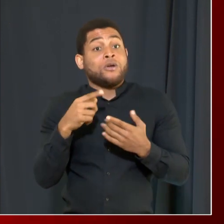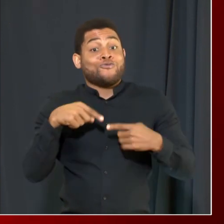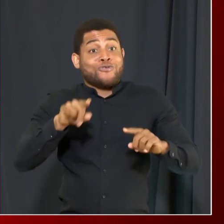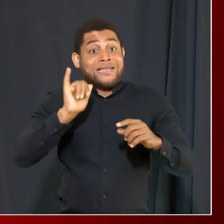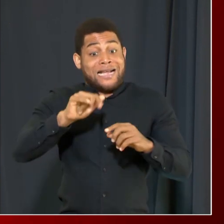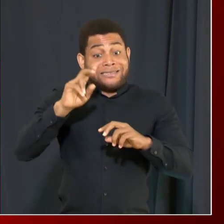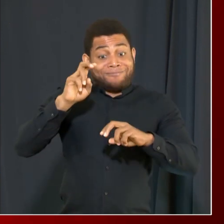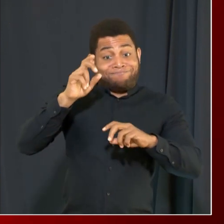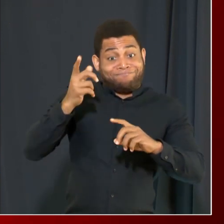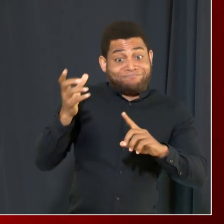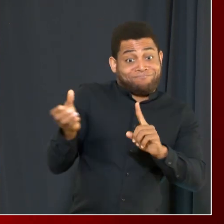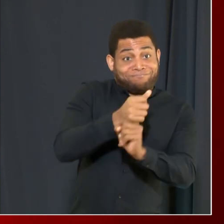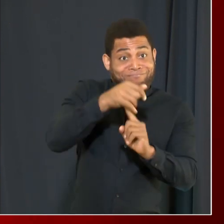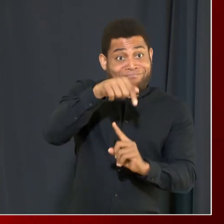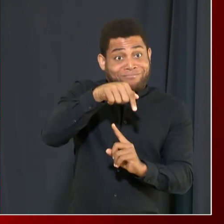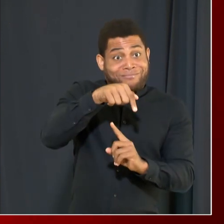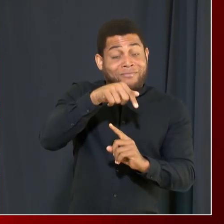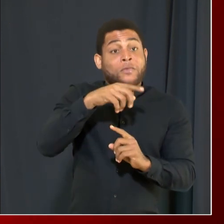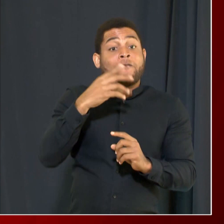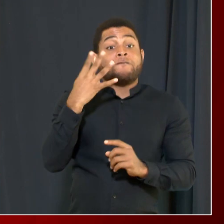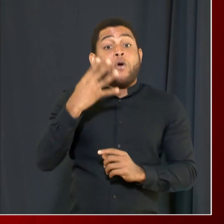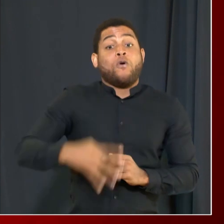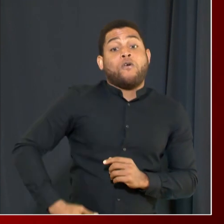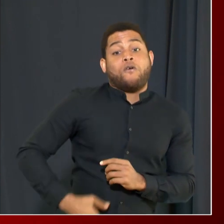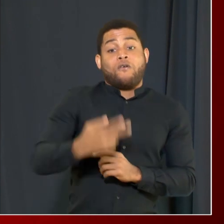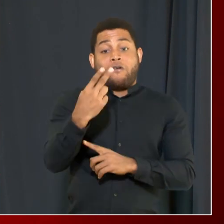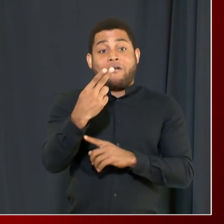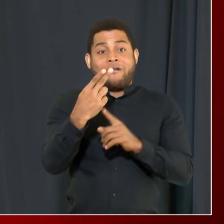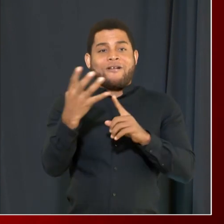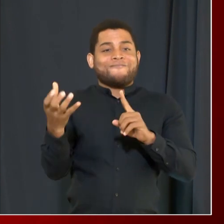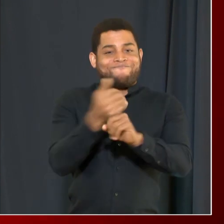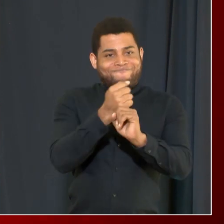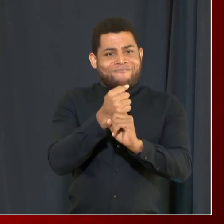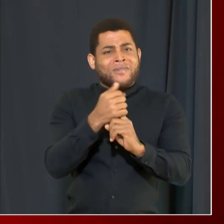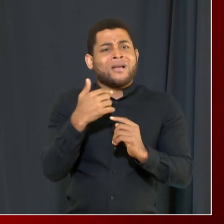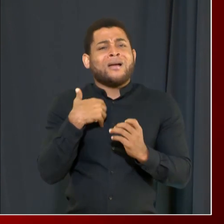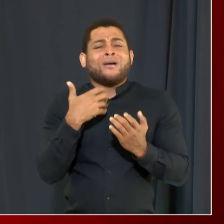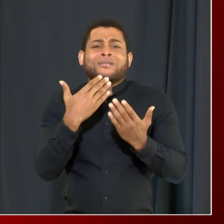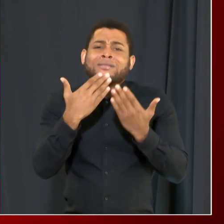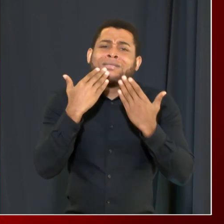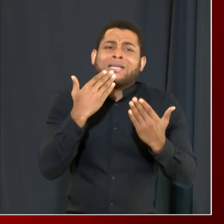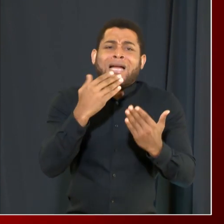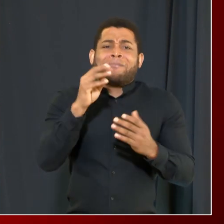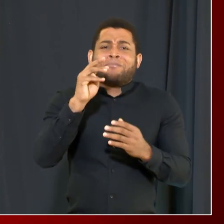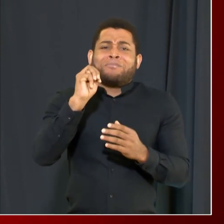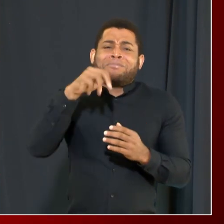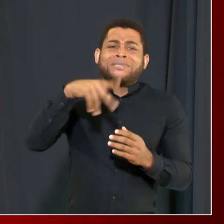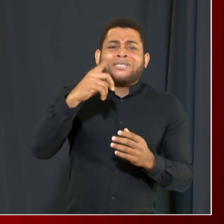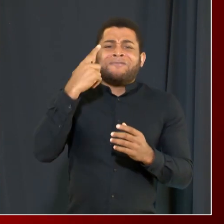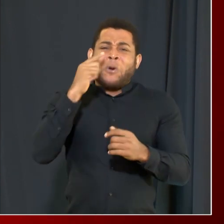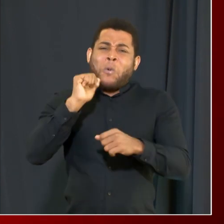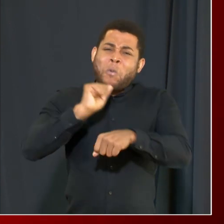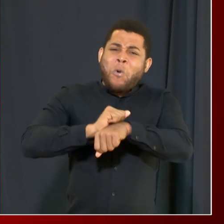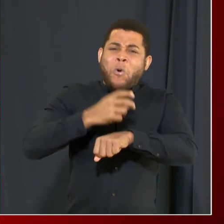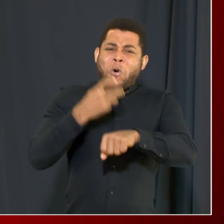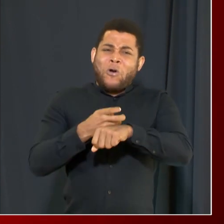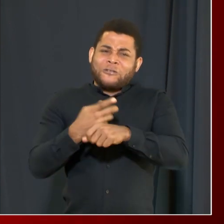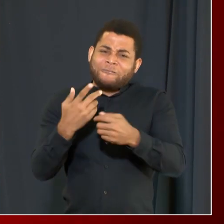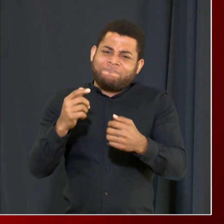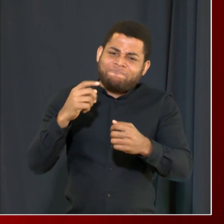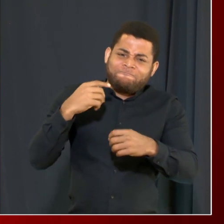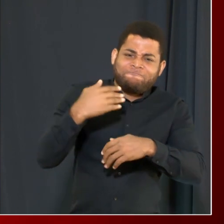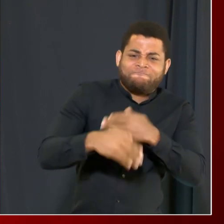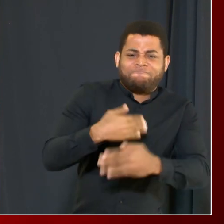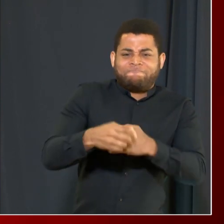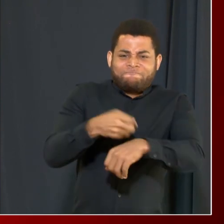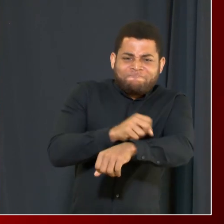recovered. I want to thank the men and women of the Metropolitan Police Department for their hard work in bringing these cases to a closure. We are holding